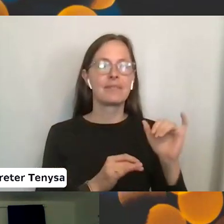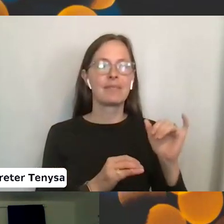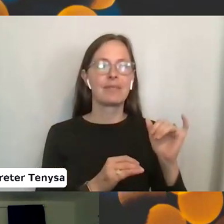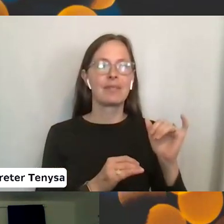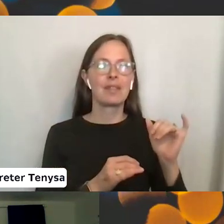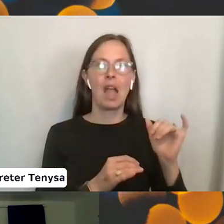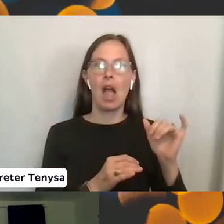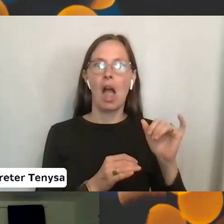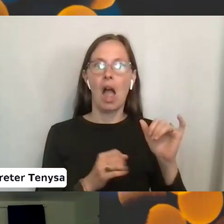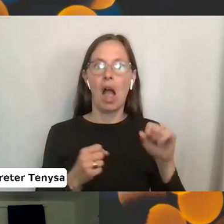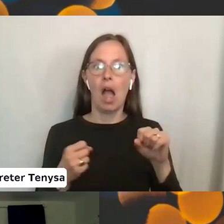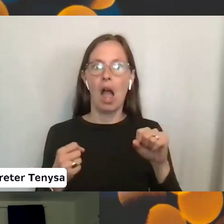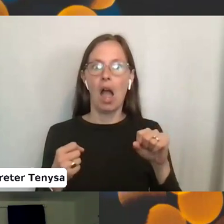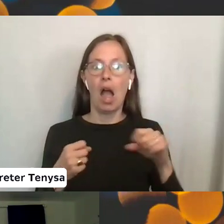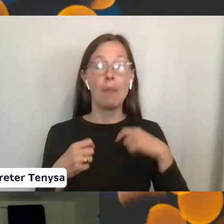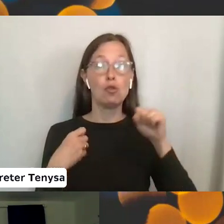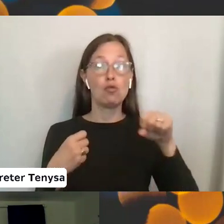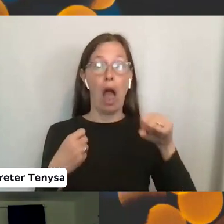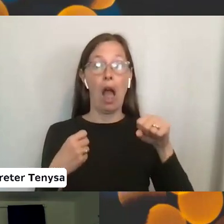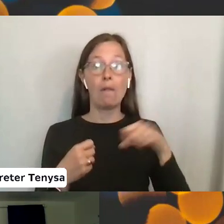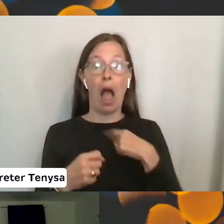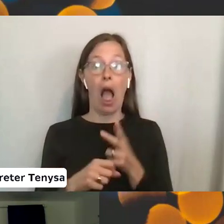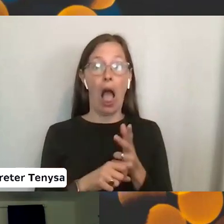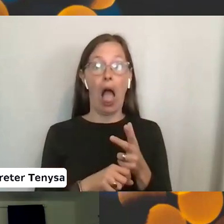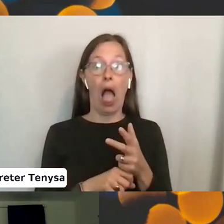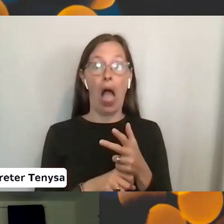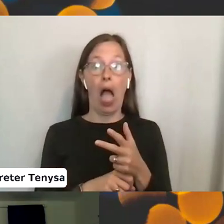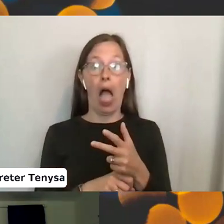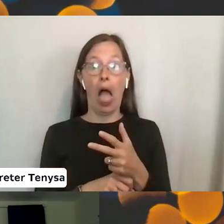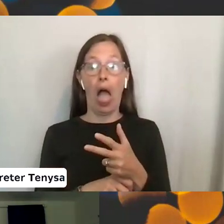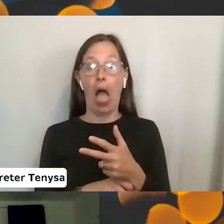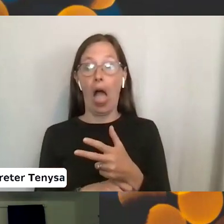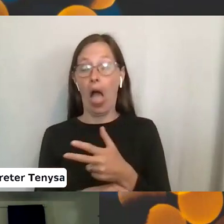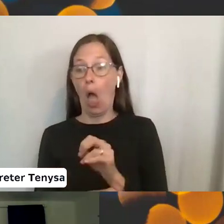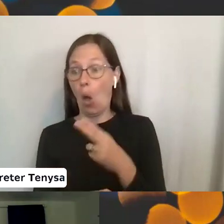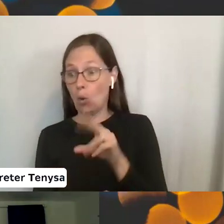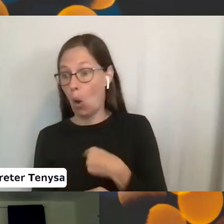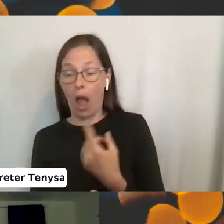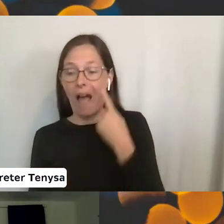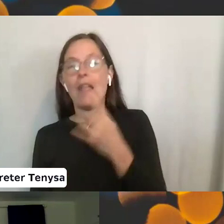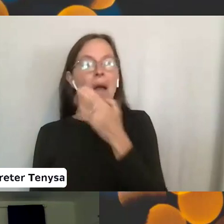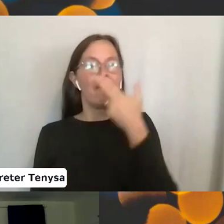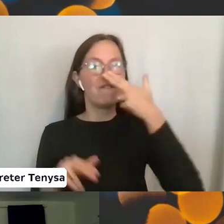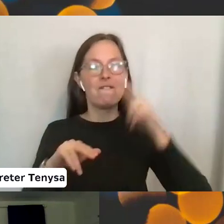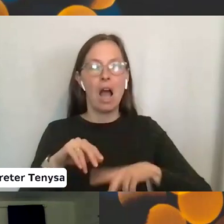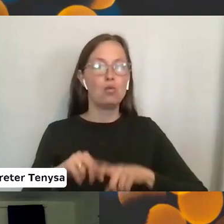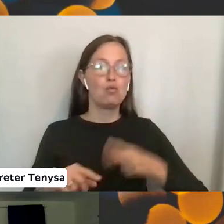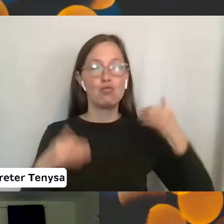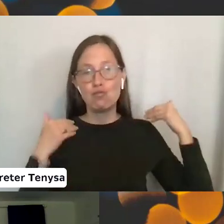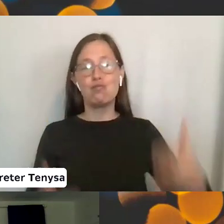I'm skidding off the road now. Like, I think it's going to be fun to gun it into this corner. And that moment where I'm like, oh, going into the